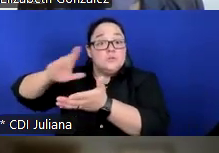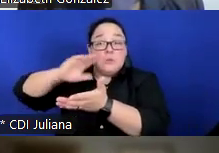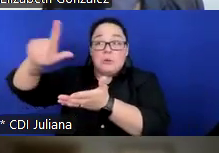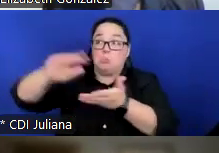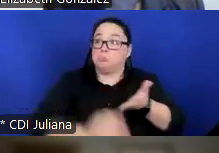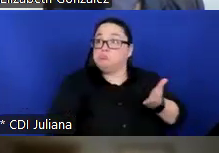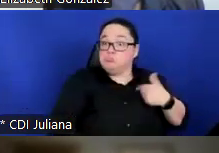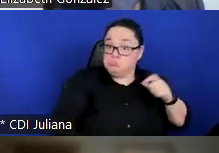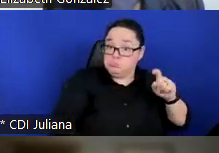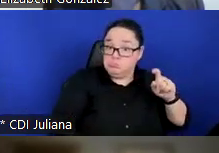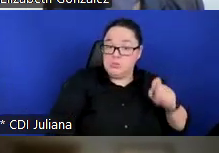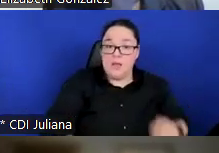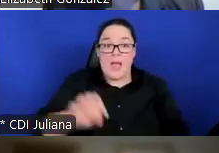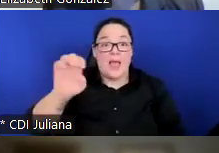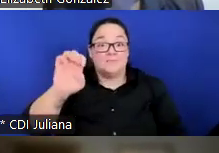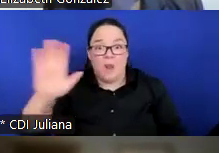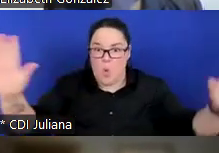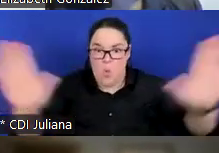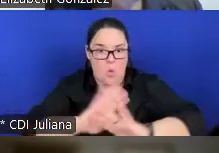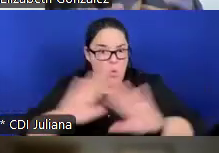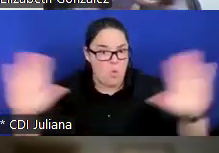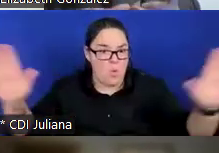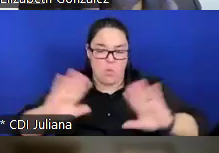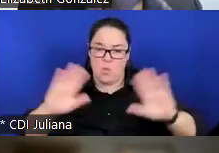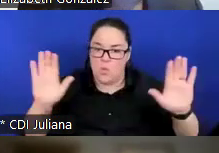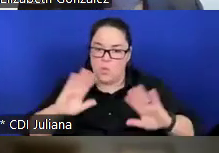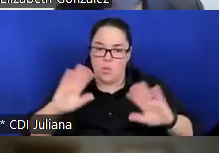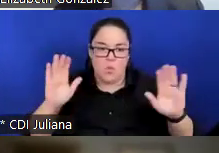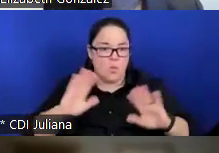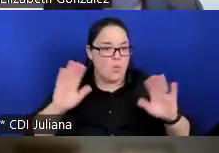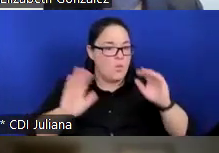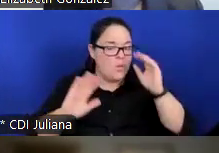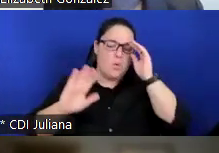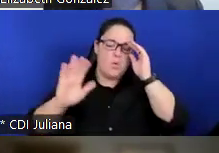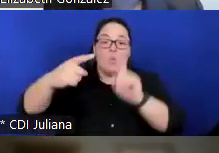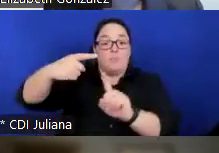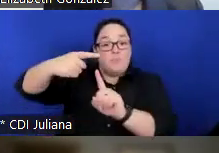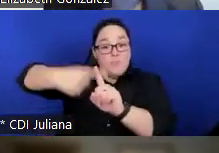A mortgage is what is known as a secured debt.